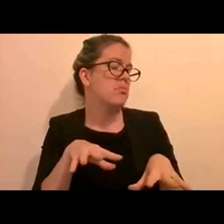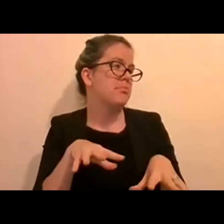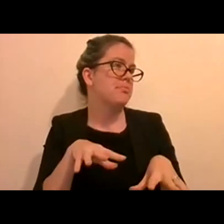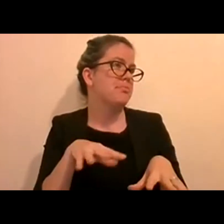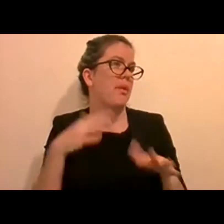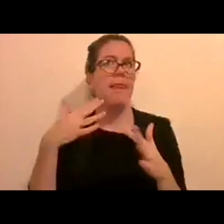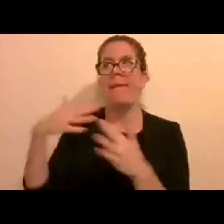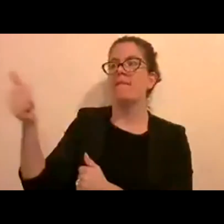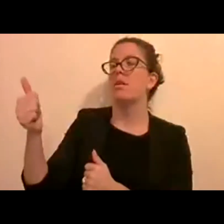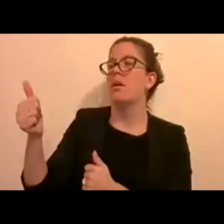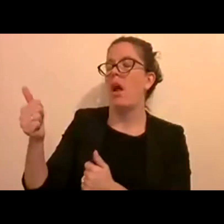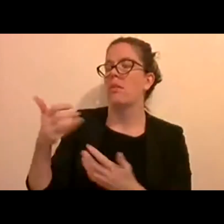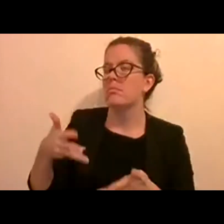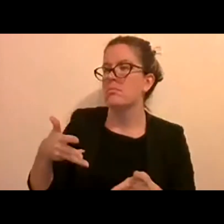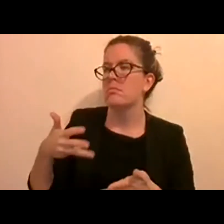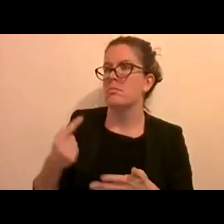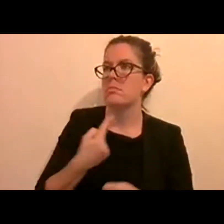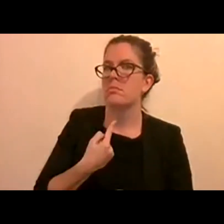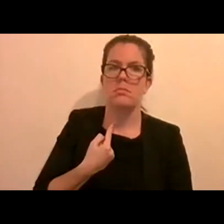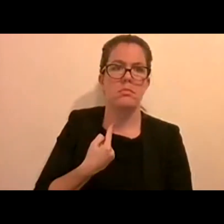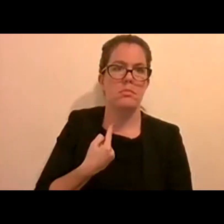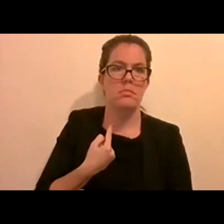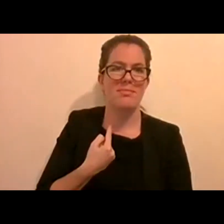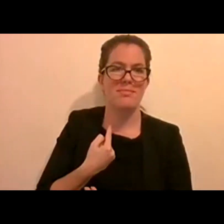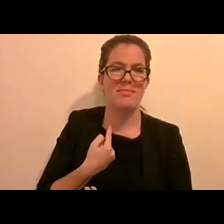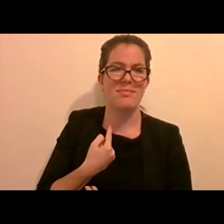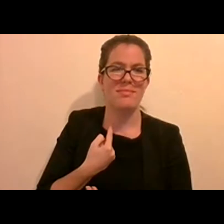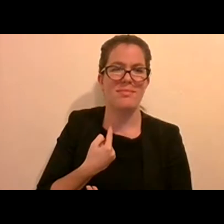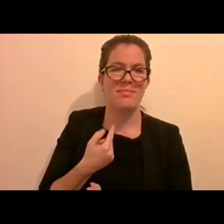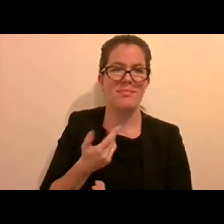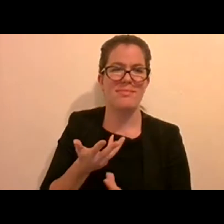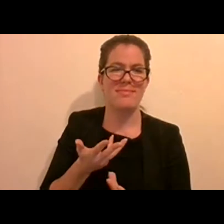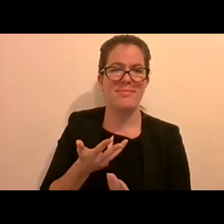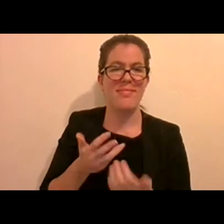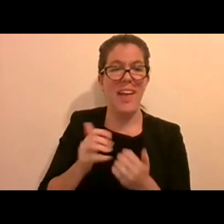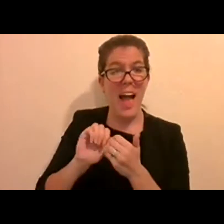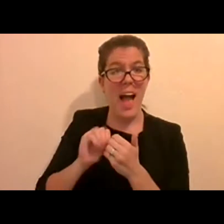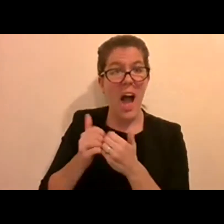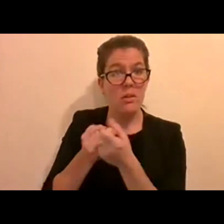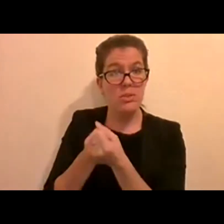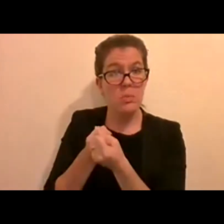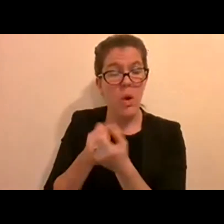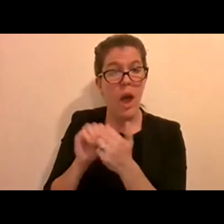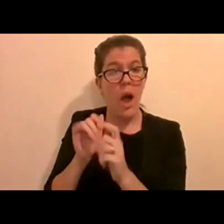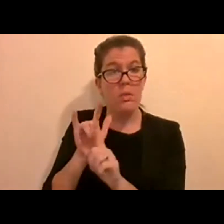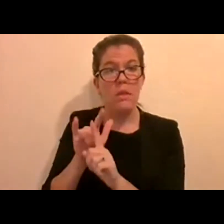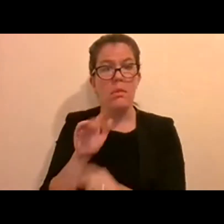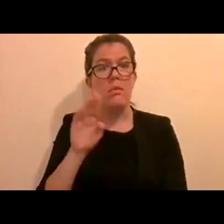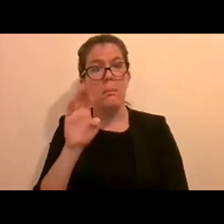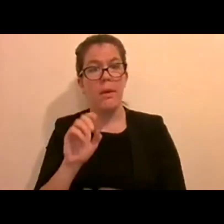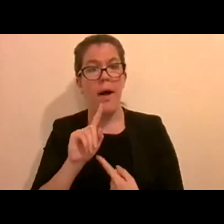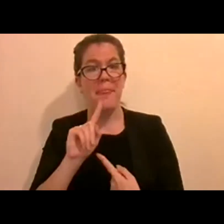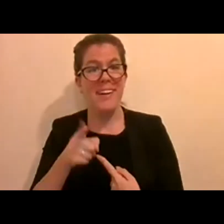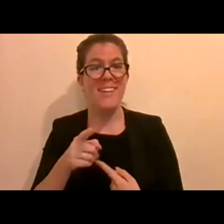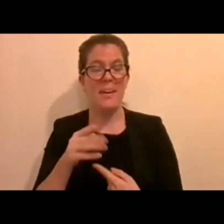so I think the best way to show support and love is just to be authentic and to